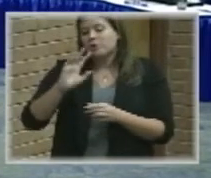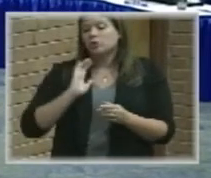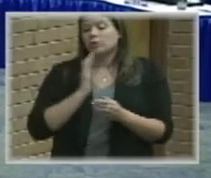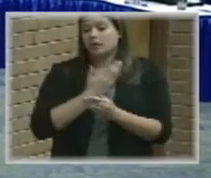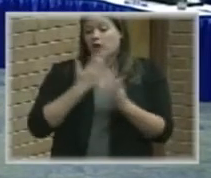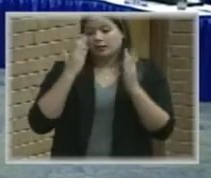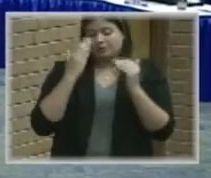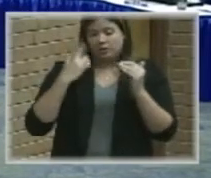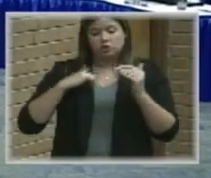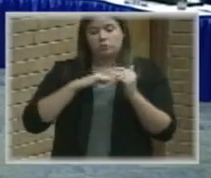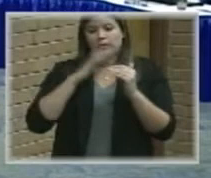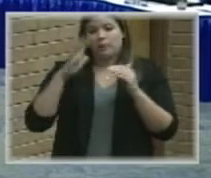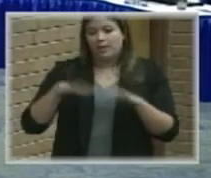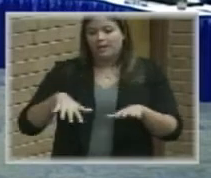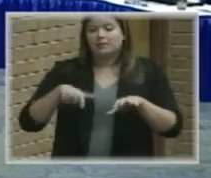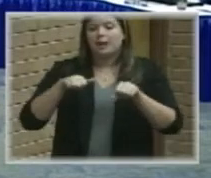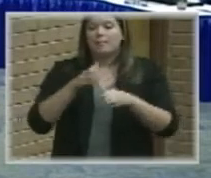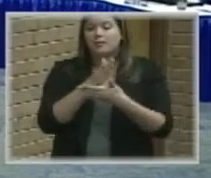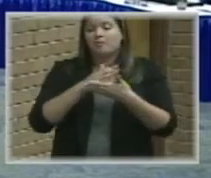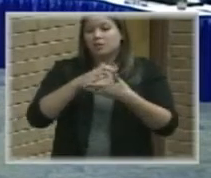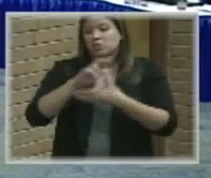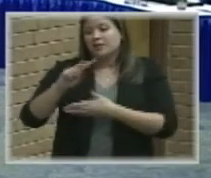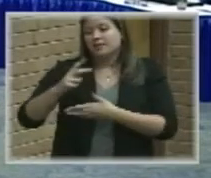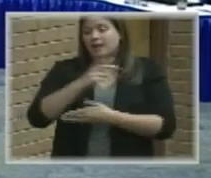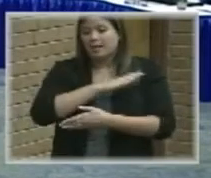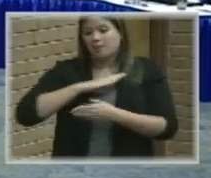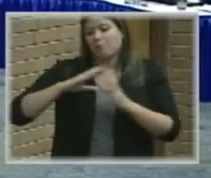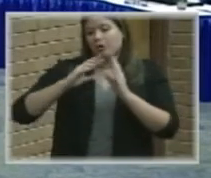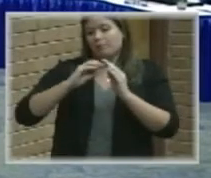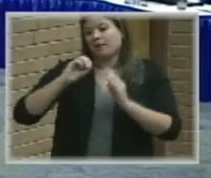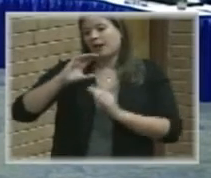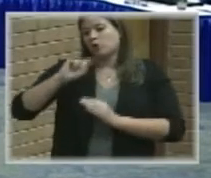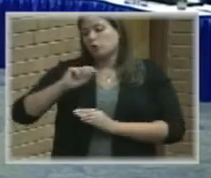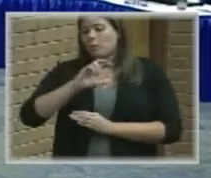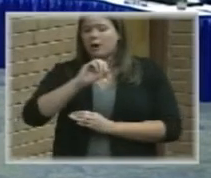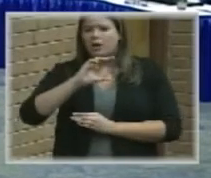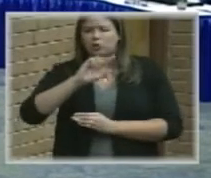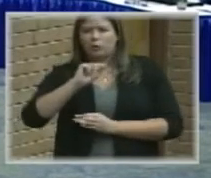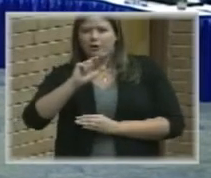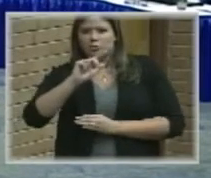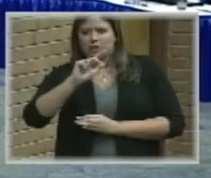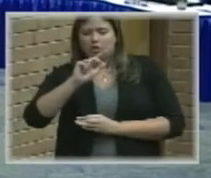we will adopt the budget at the second board meeting in October 23rd.